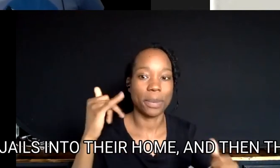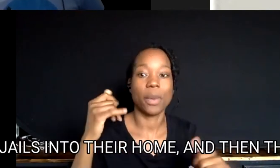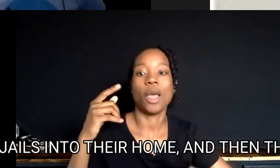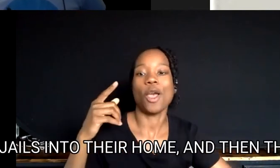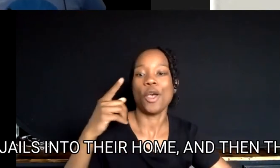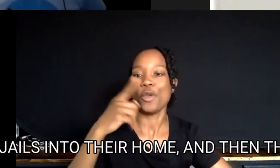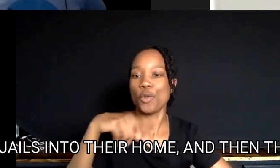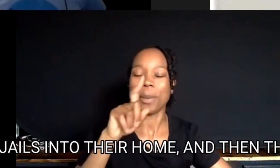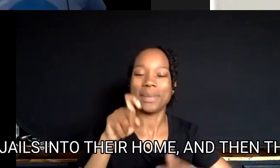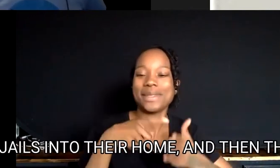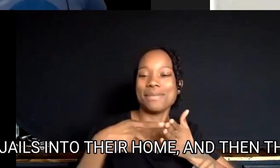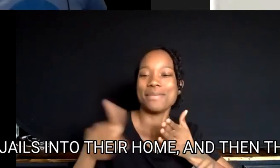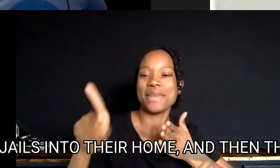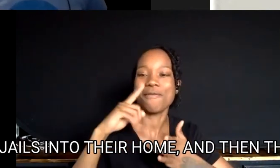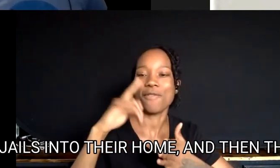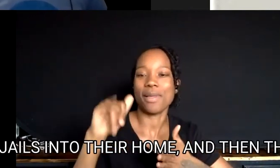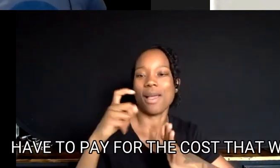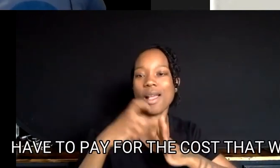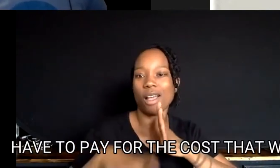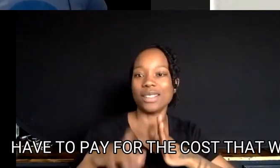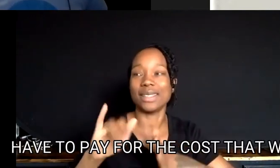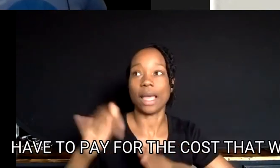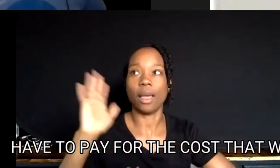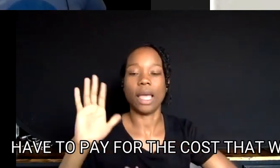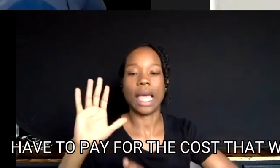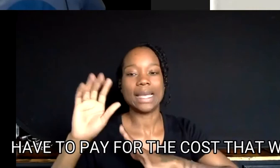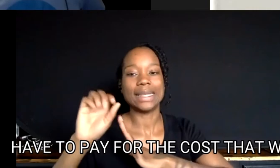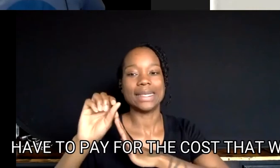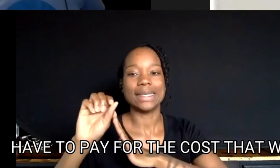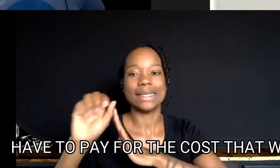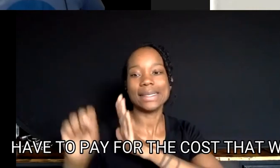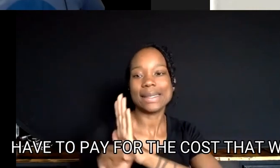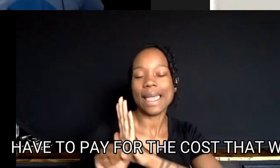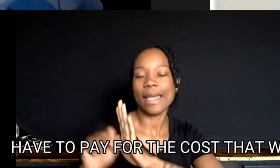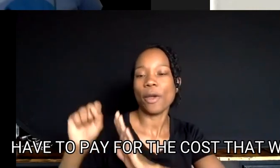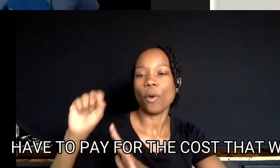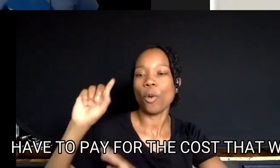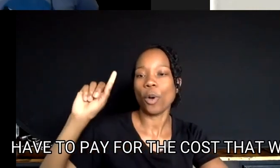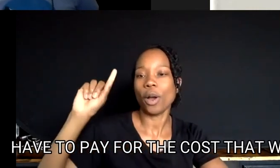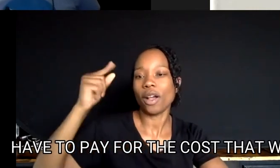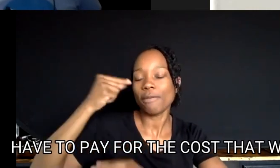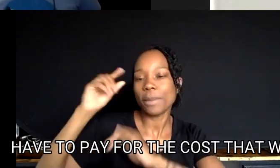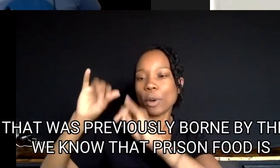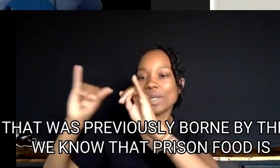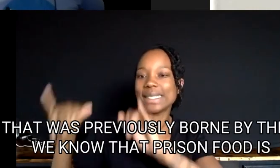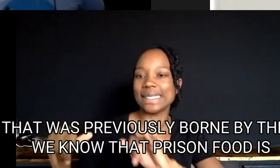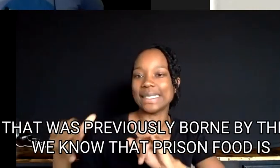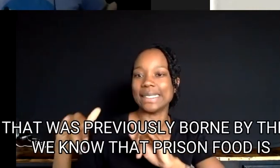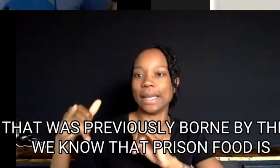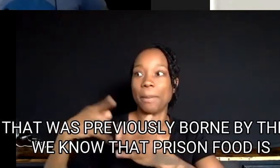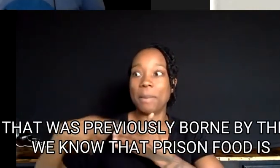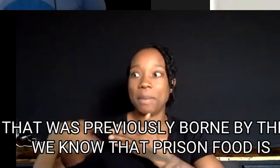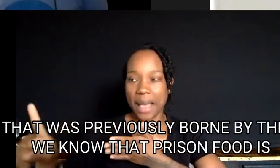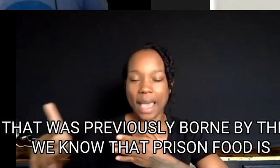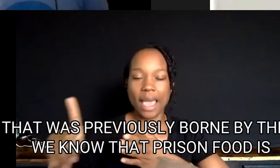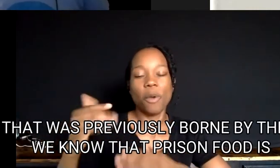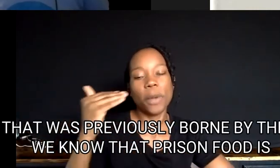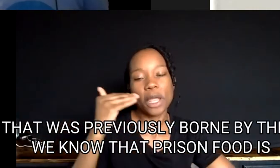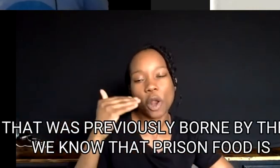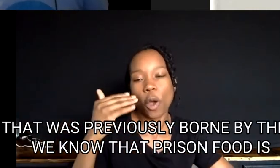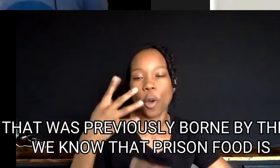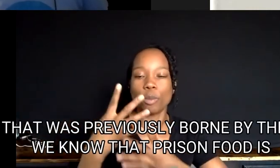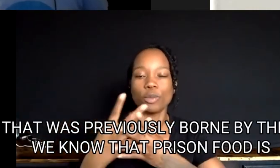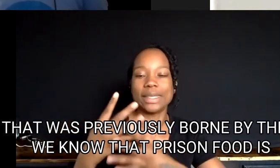were previously borne by the state. We know that prison food is not something that people cherish, but you're having to pay